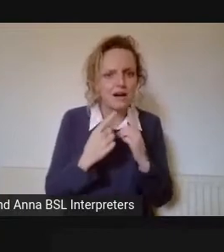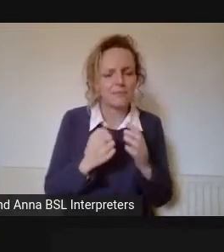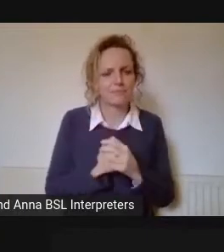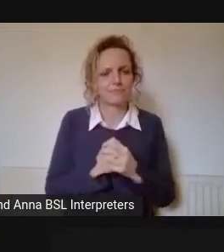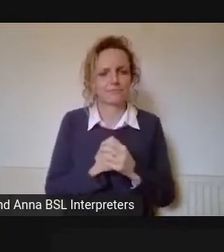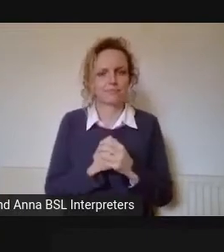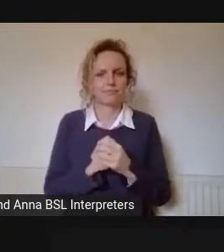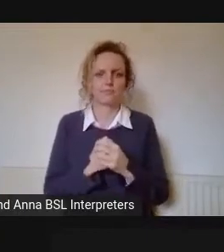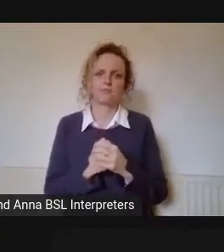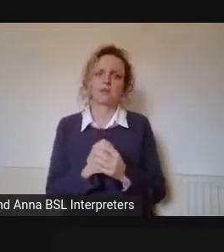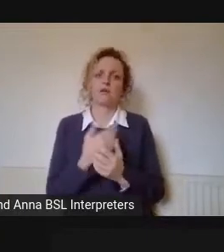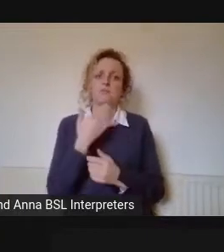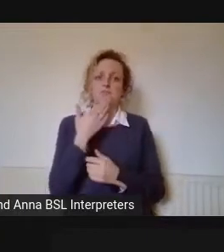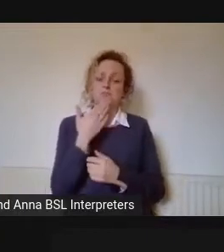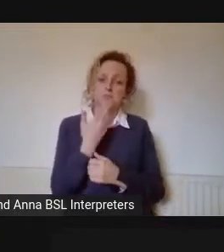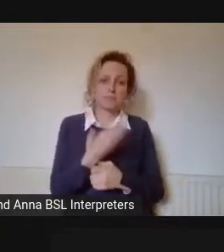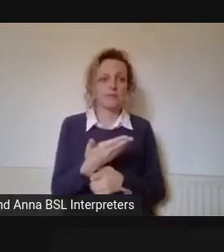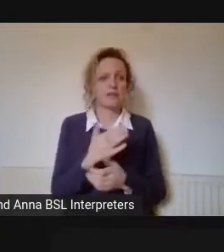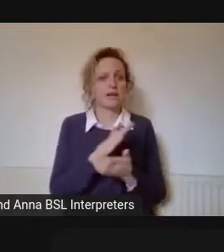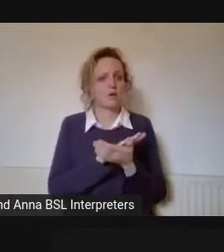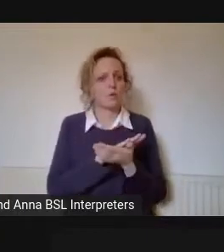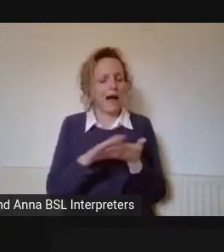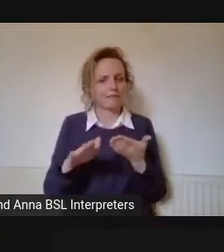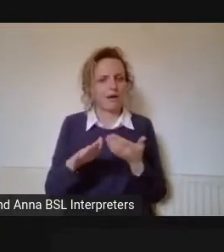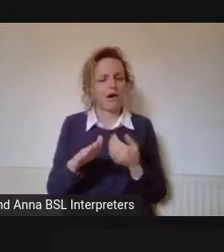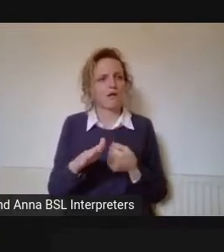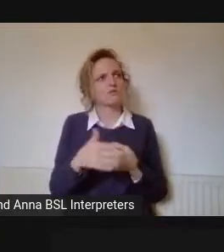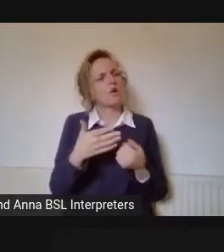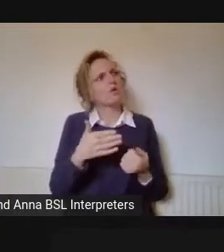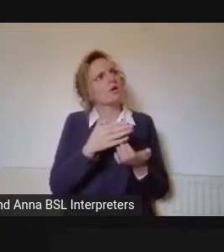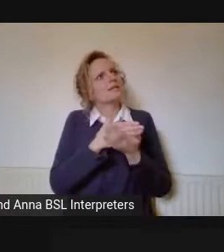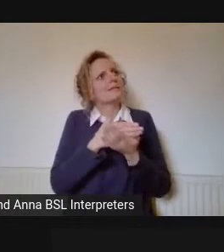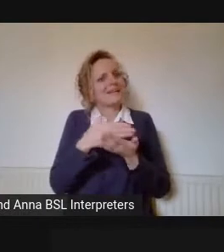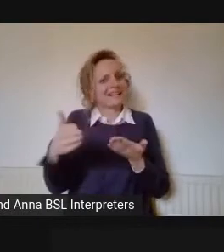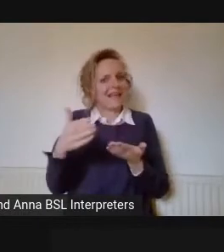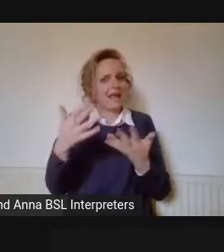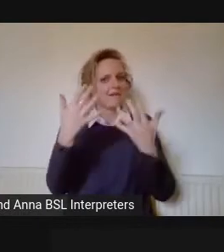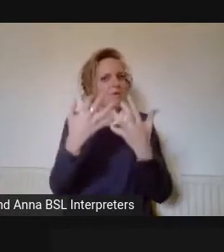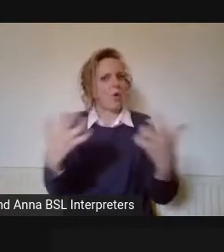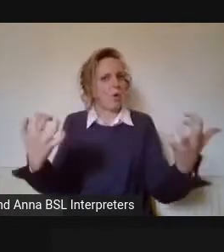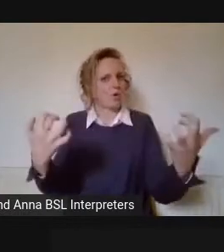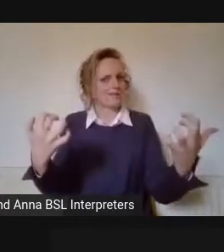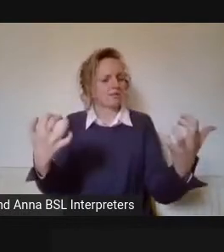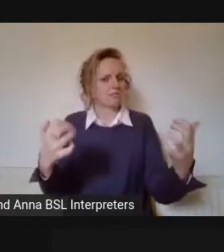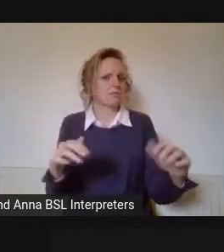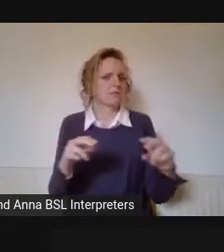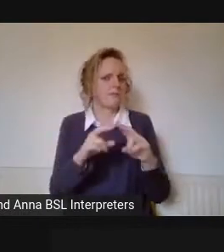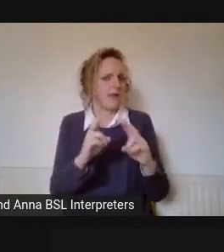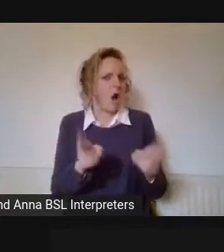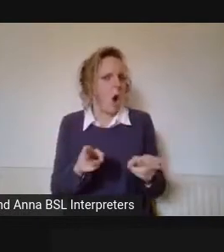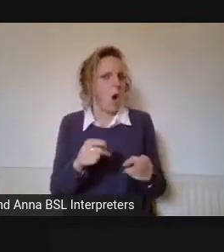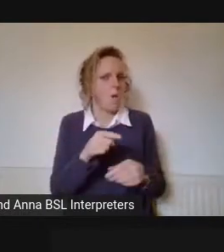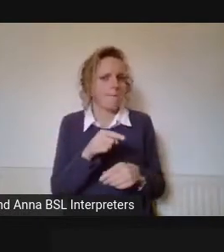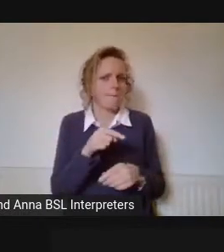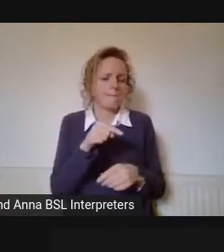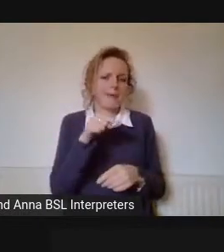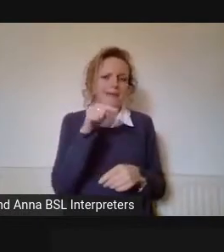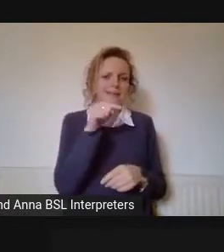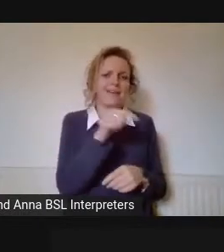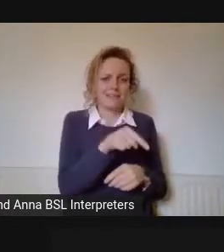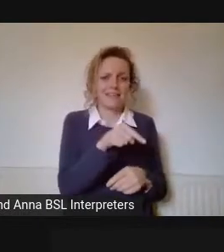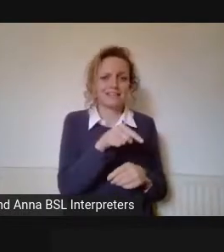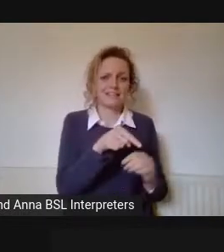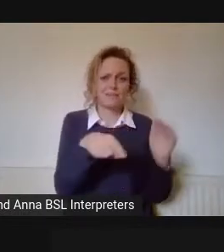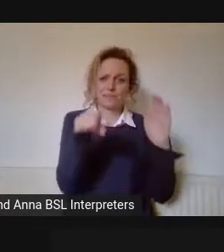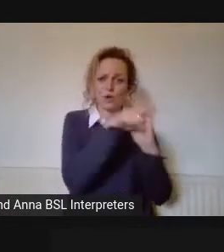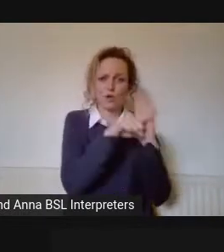Thank you very much, Hannah. And I guess just to be clear as well, for those that are listening, this sort of outlawing of the plant, in a